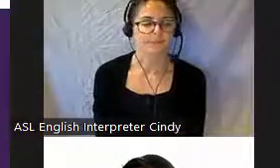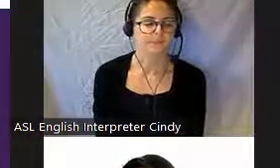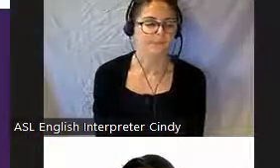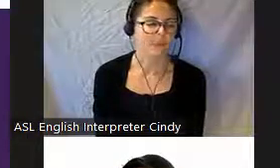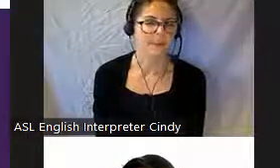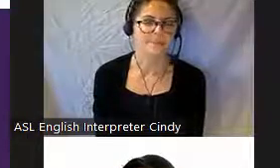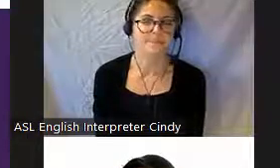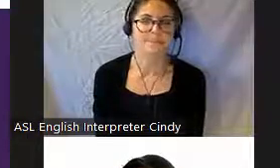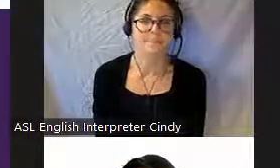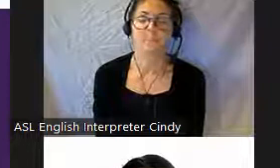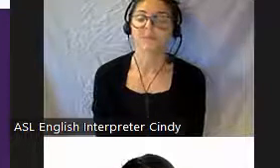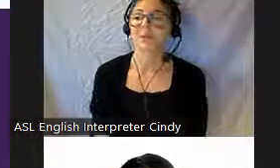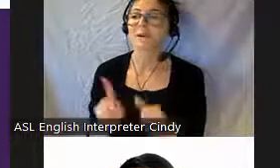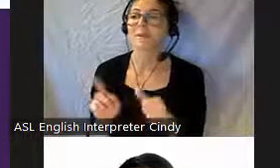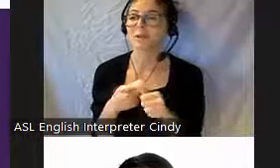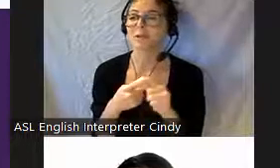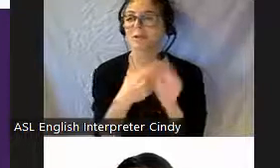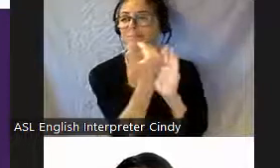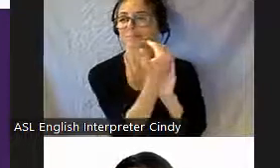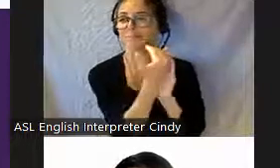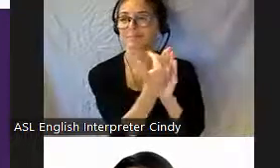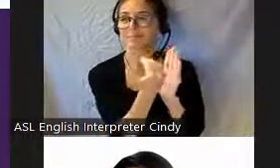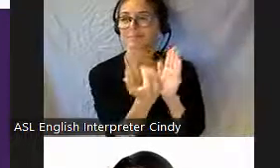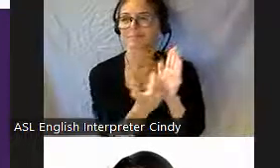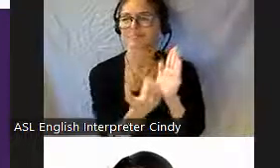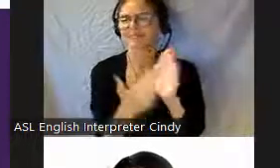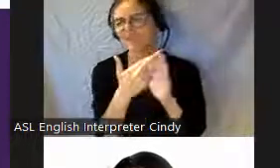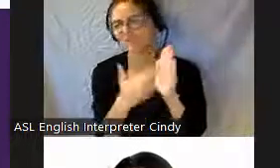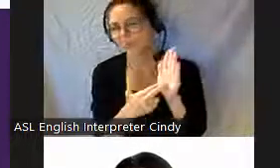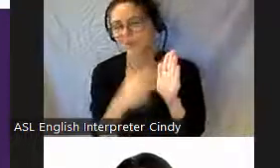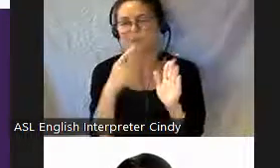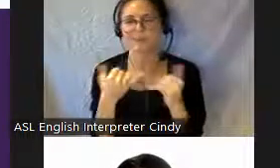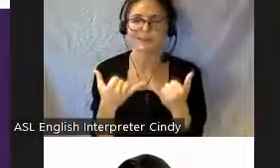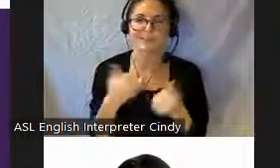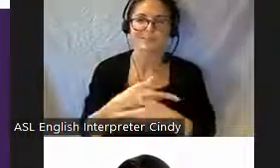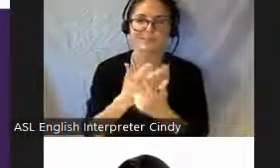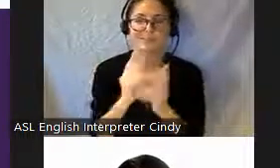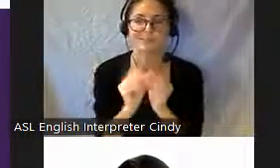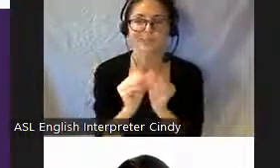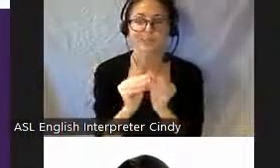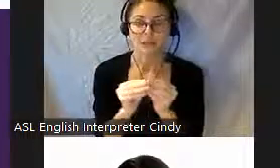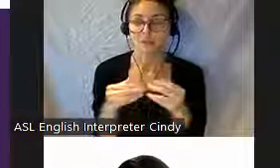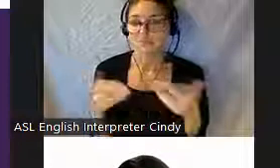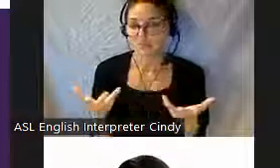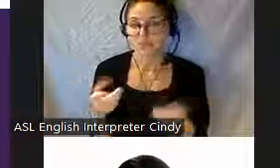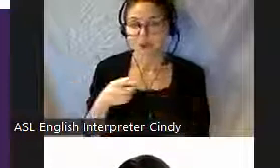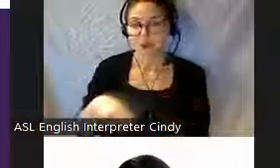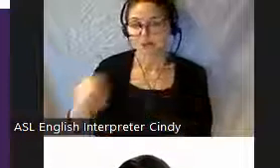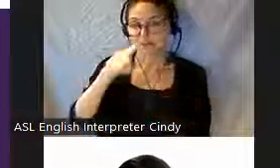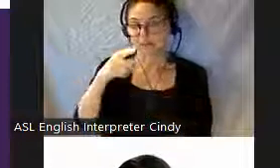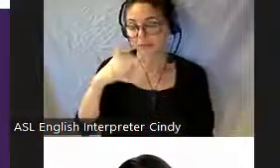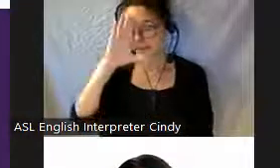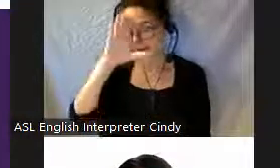Before we get started, I have a few housekeeping items just to go through. As everyone is probably familiar with,